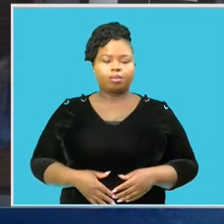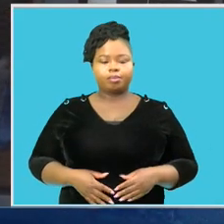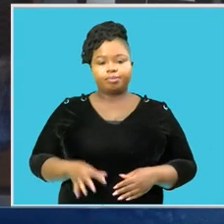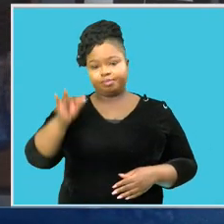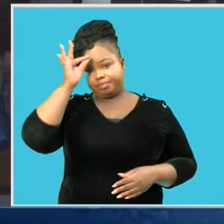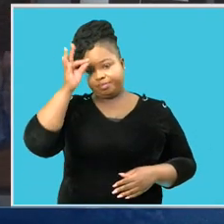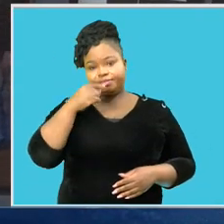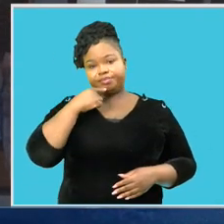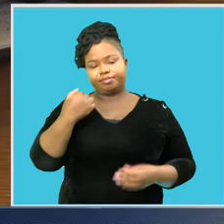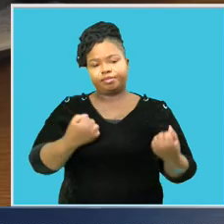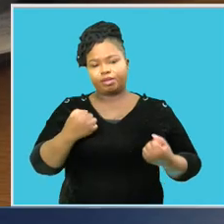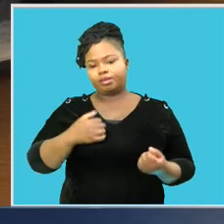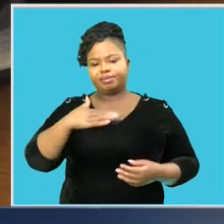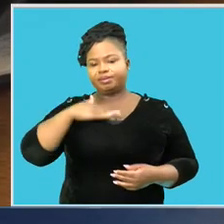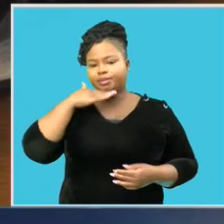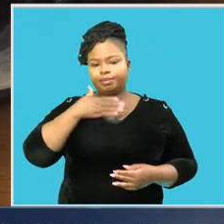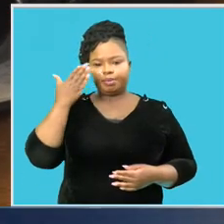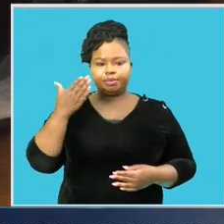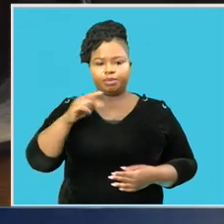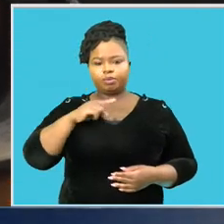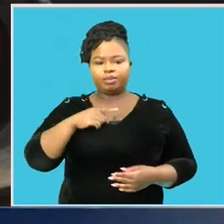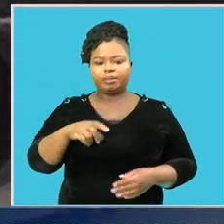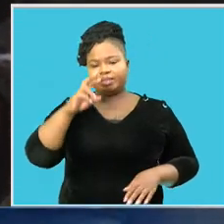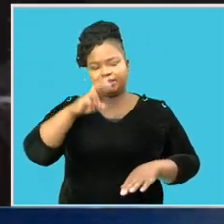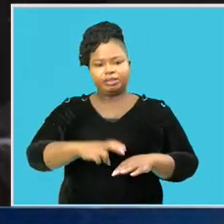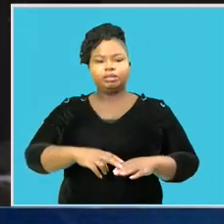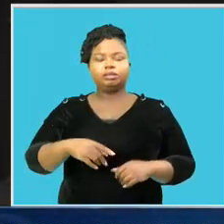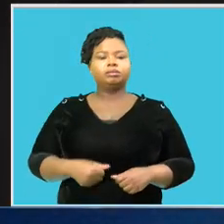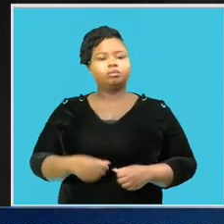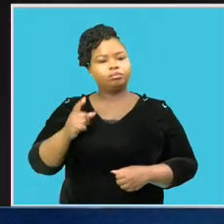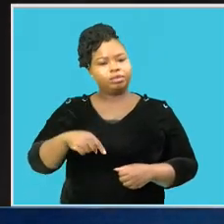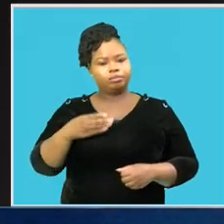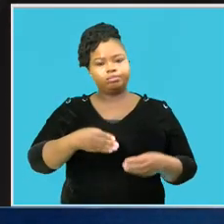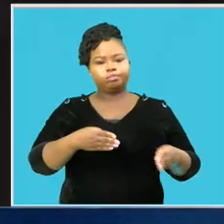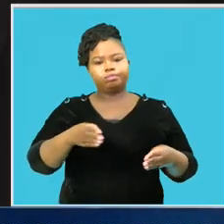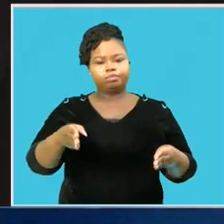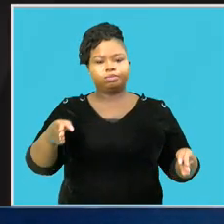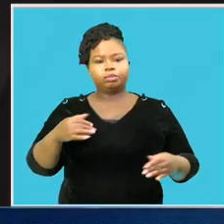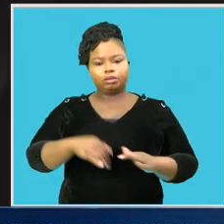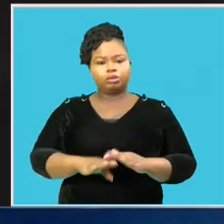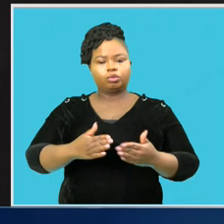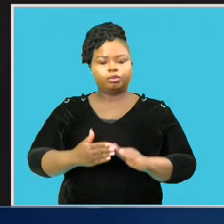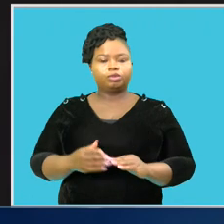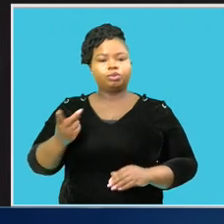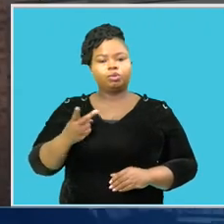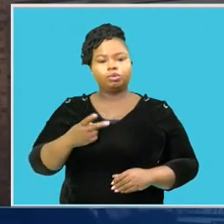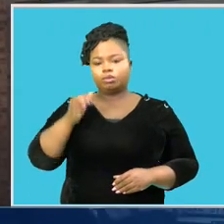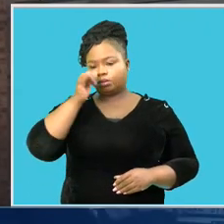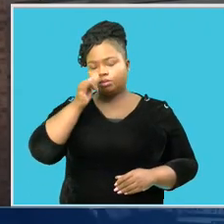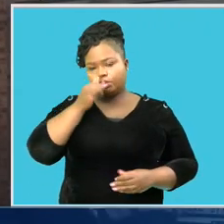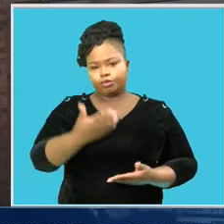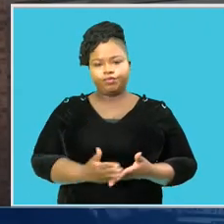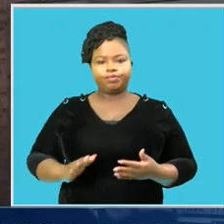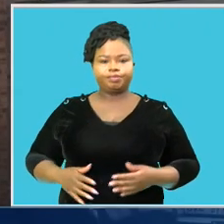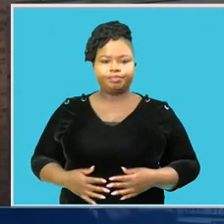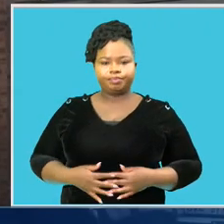kakhulu ngokushoda kwezimoto zombuso ukuze zikwazi ukubonakala emphakathini kanye nokusulwa kwamacala okuphezulu.